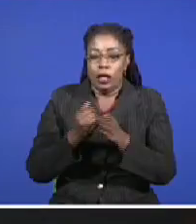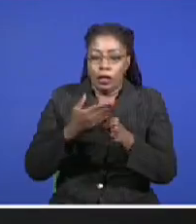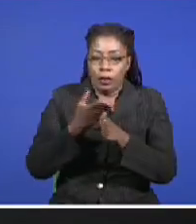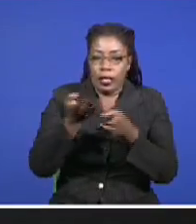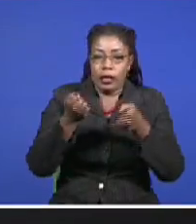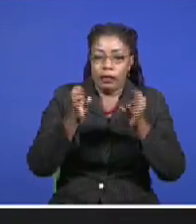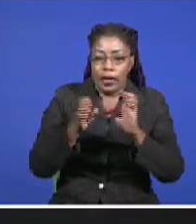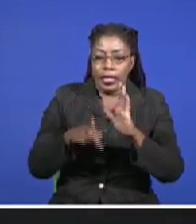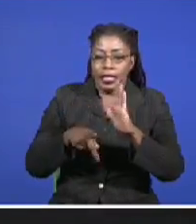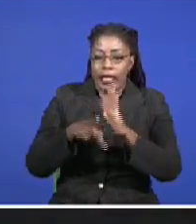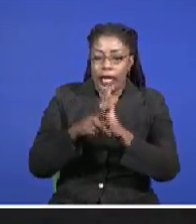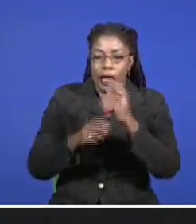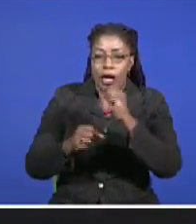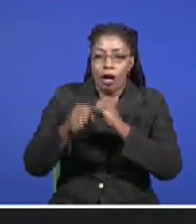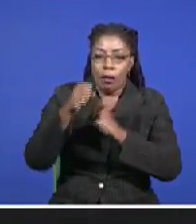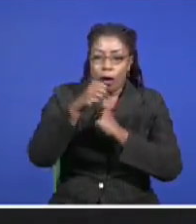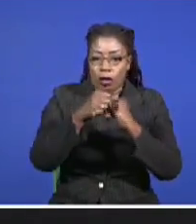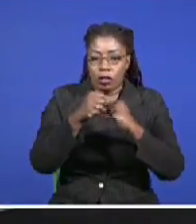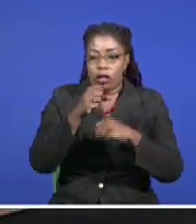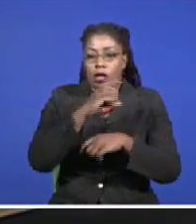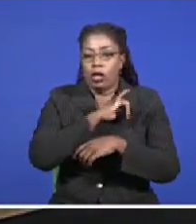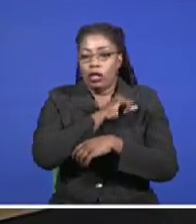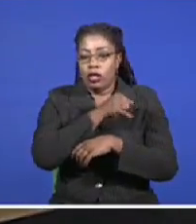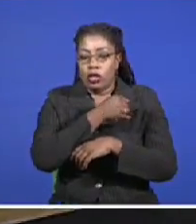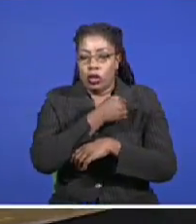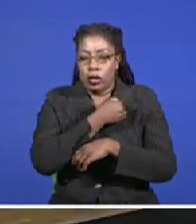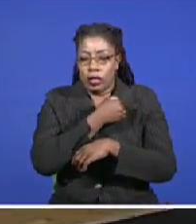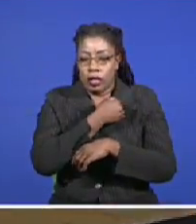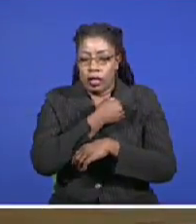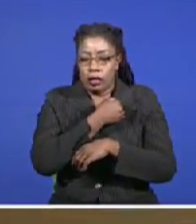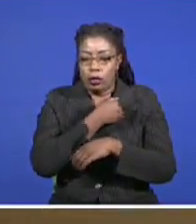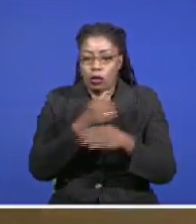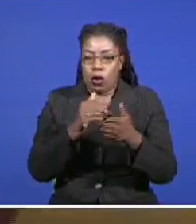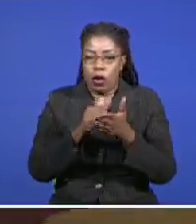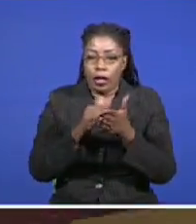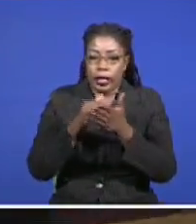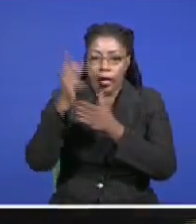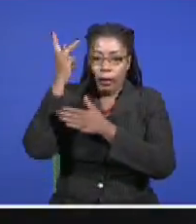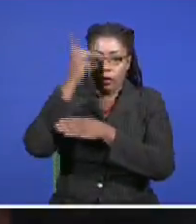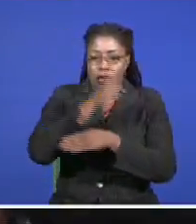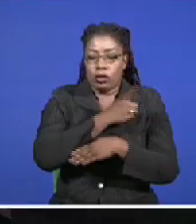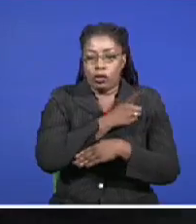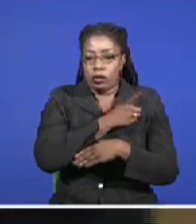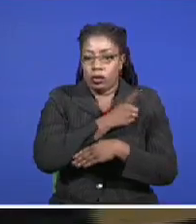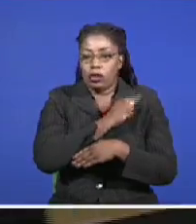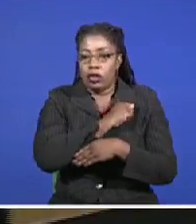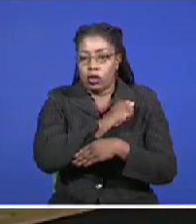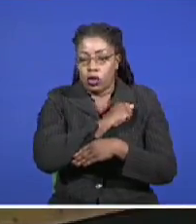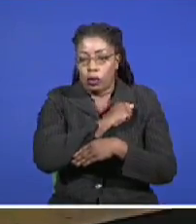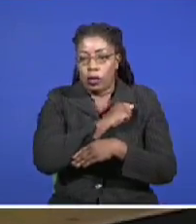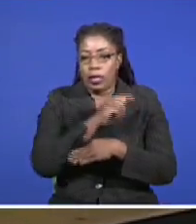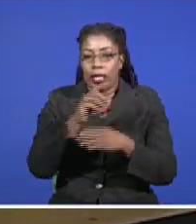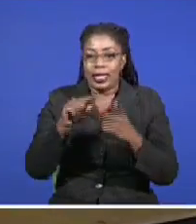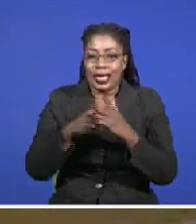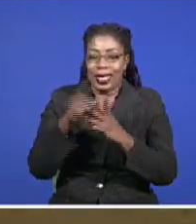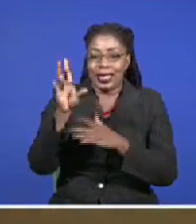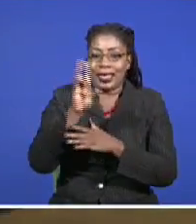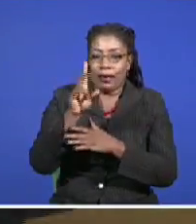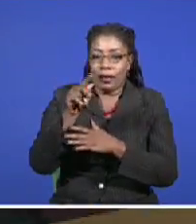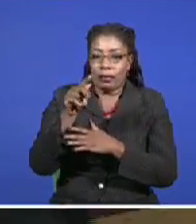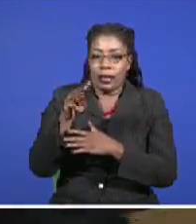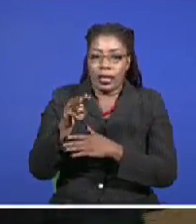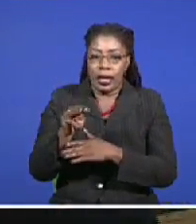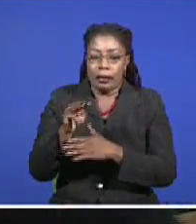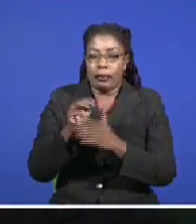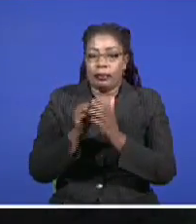Bahamian kickboxer Giovanni Mofire Johnson will take on Angolan Pedro Kasoma. The event begins at 7 p.m. For ZNS Total